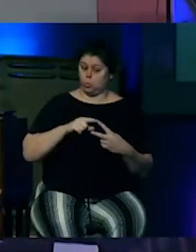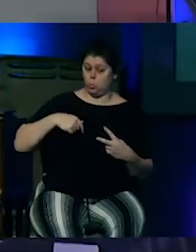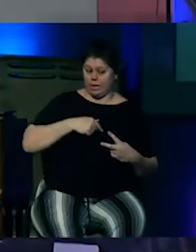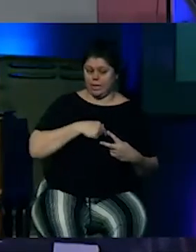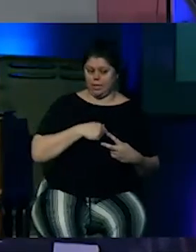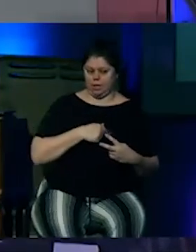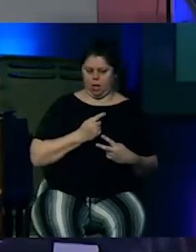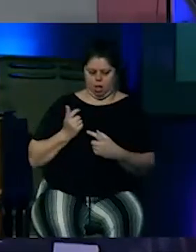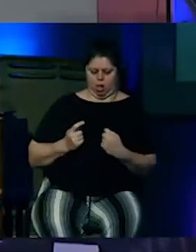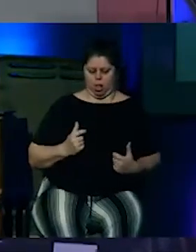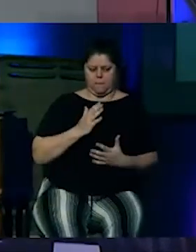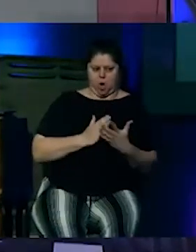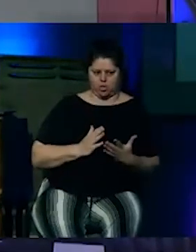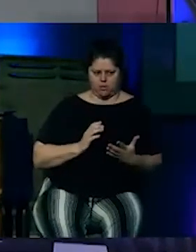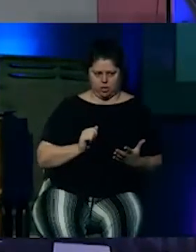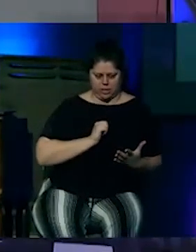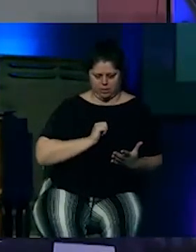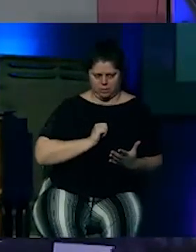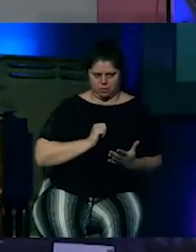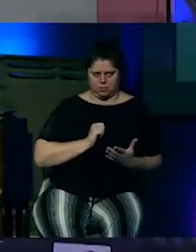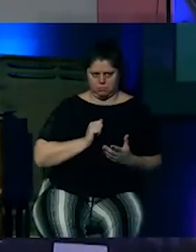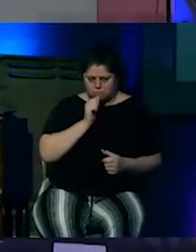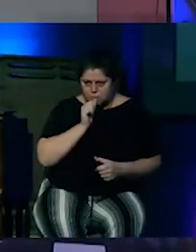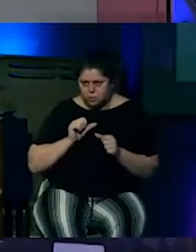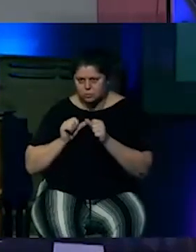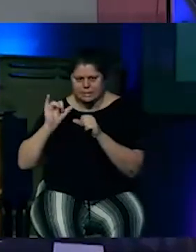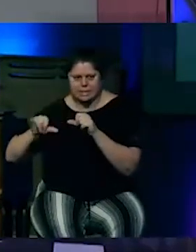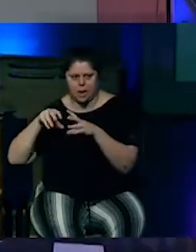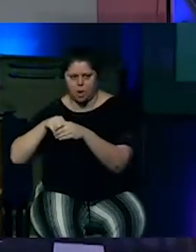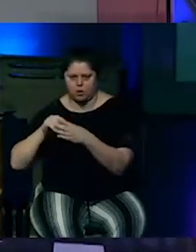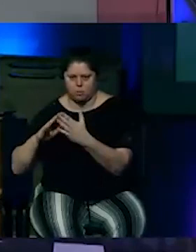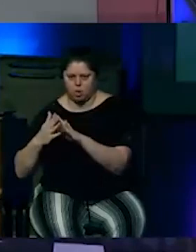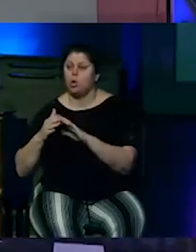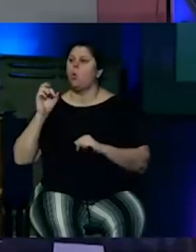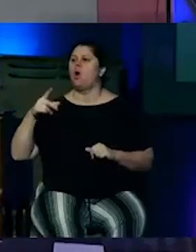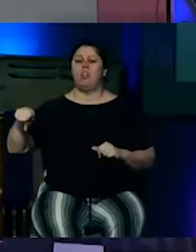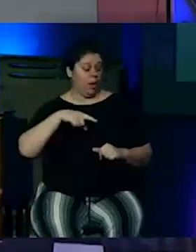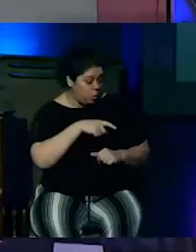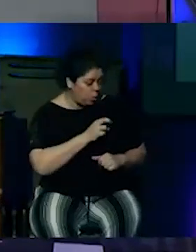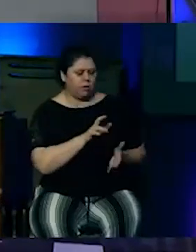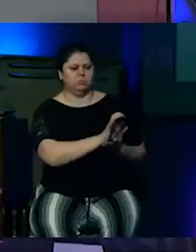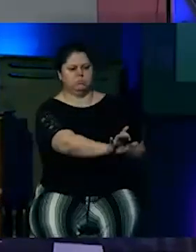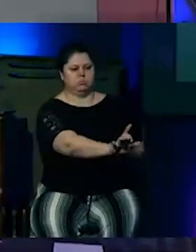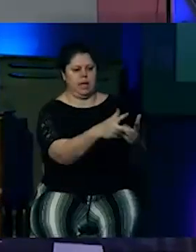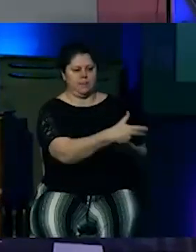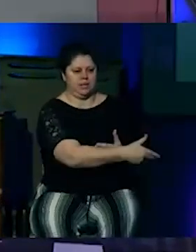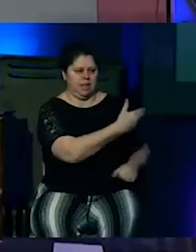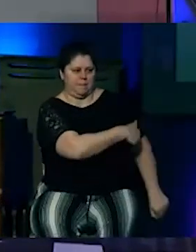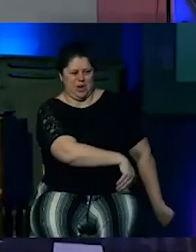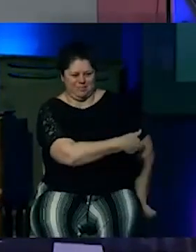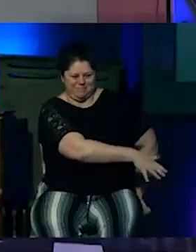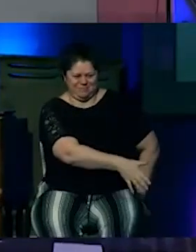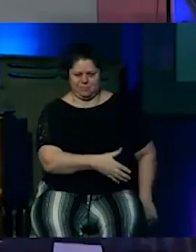stay, or they amputate us out of the body. So why do people stay, and when do people